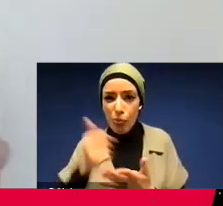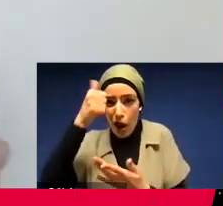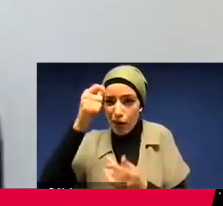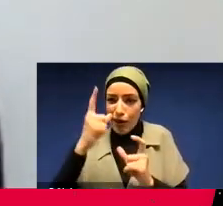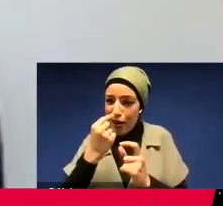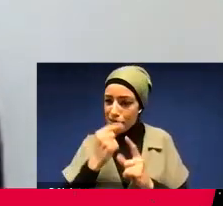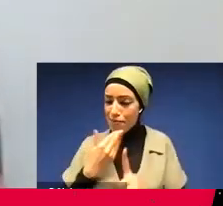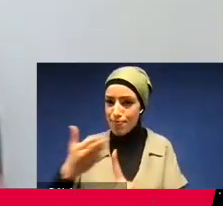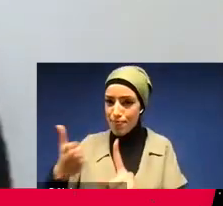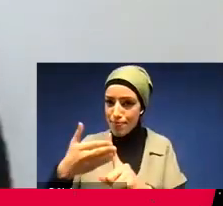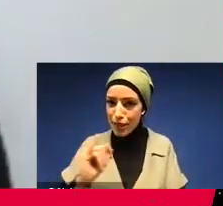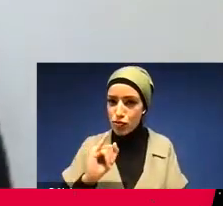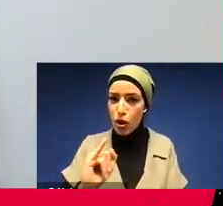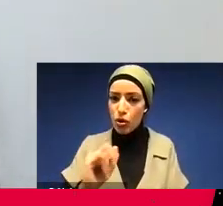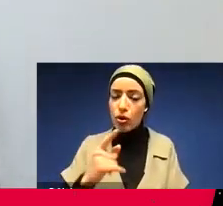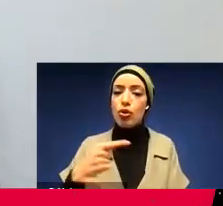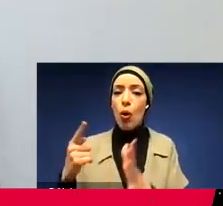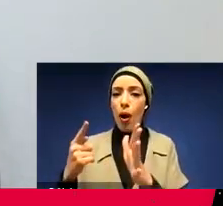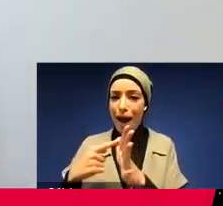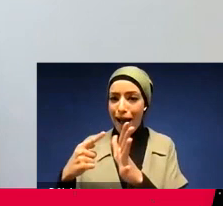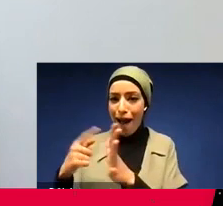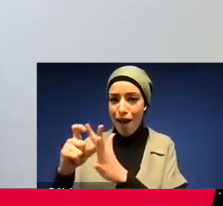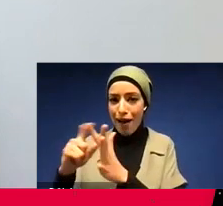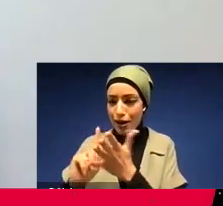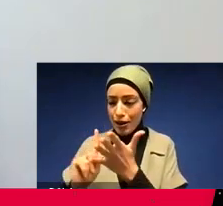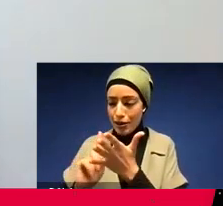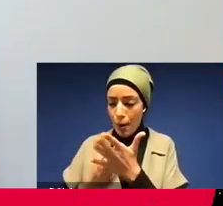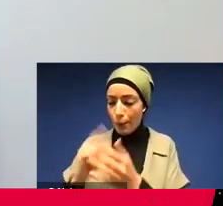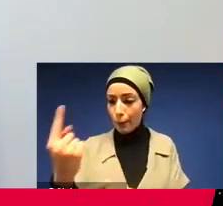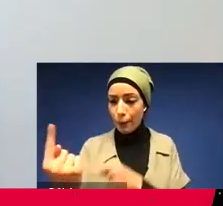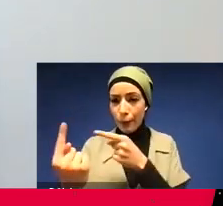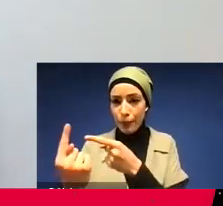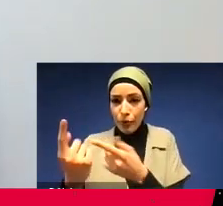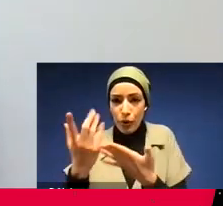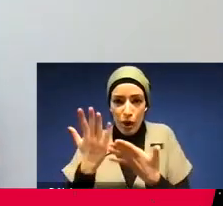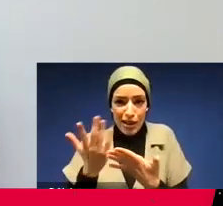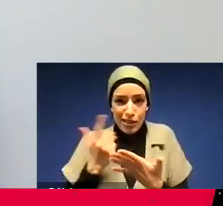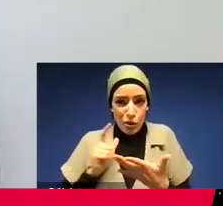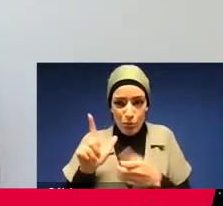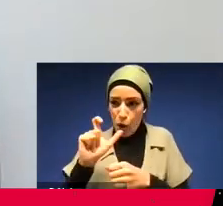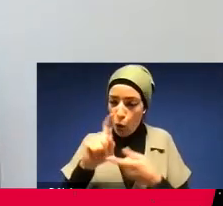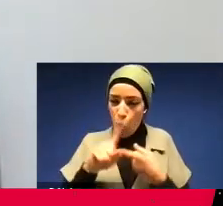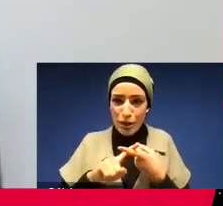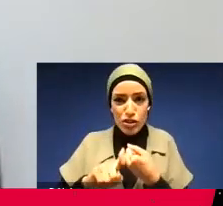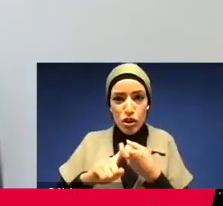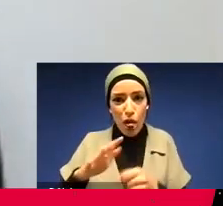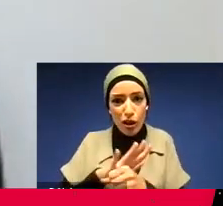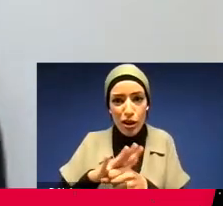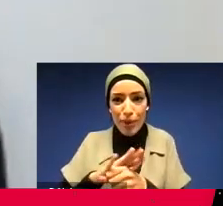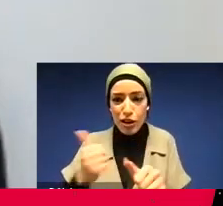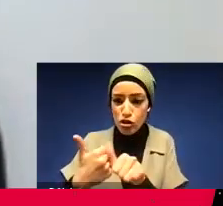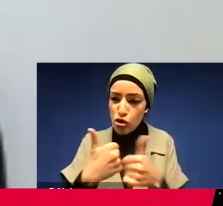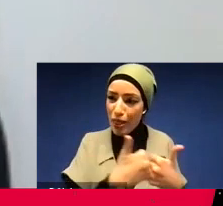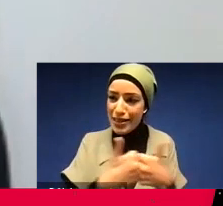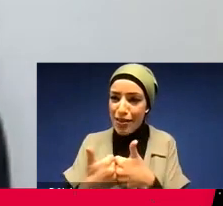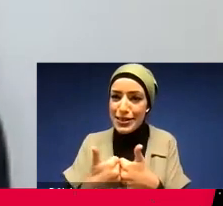add also on what Adam was saying in terms, do we really show conditional solidarity? Do we show solidarity